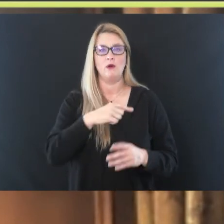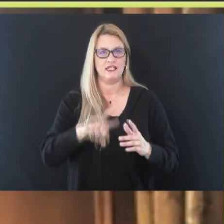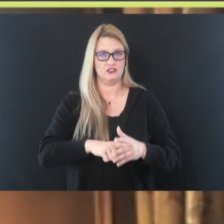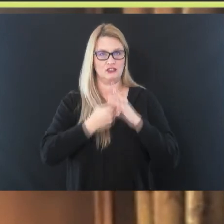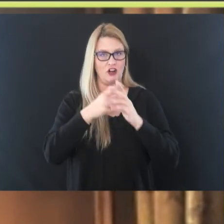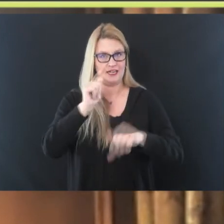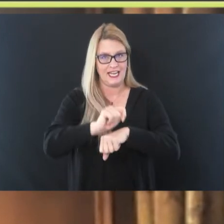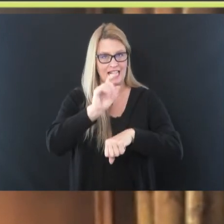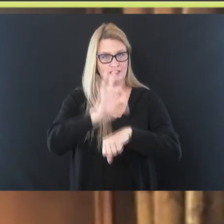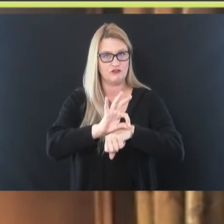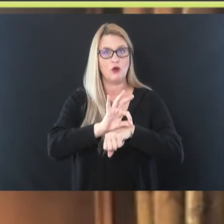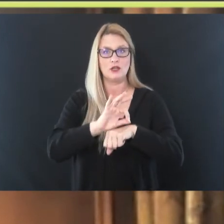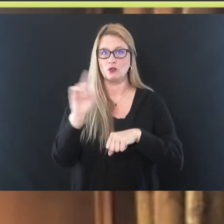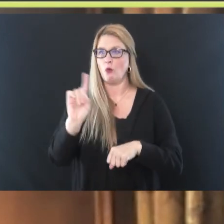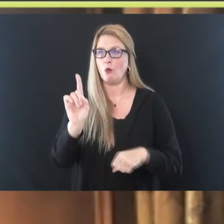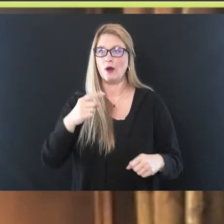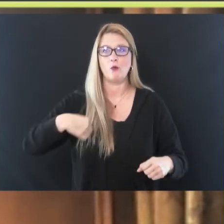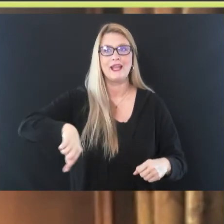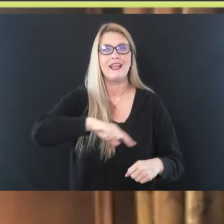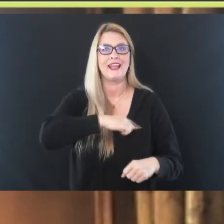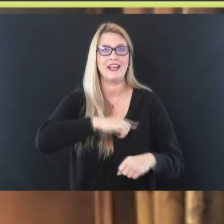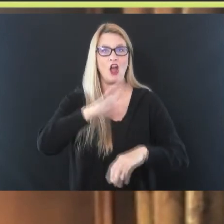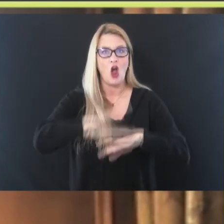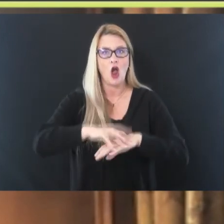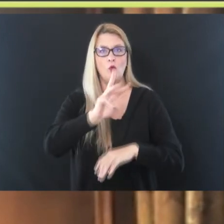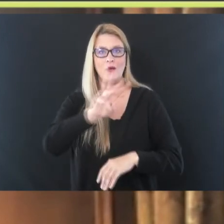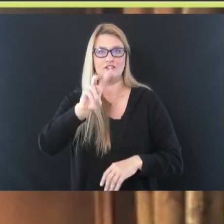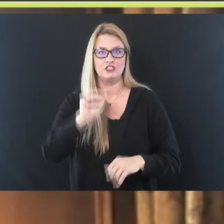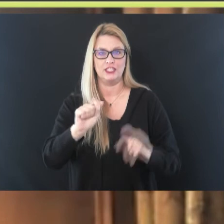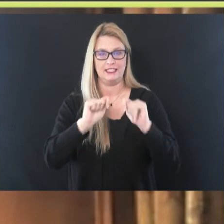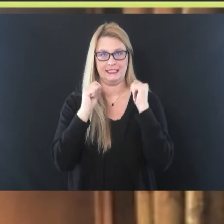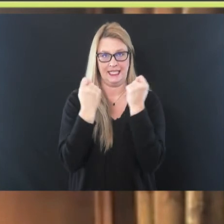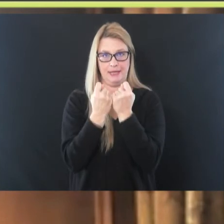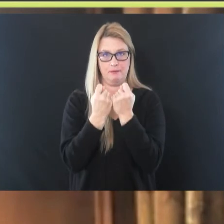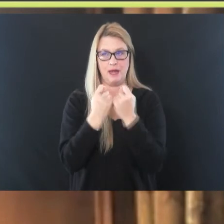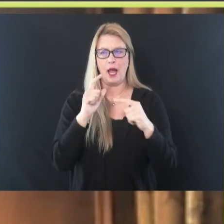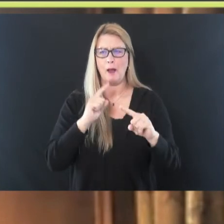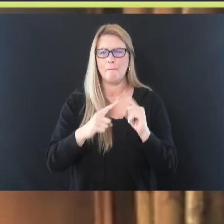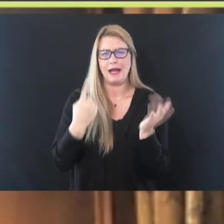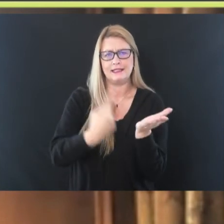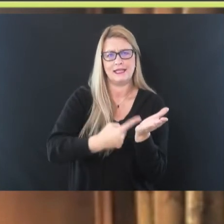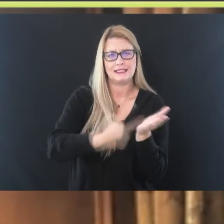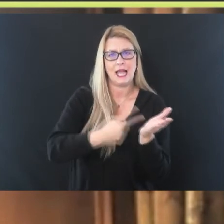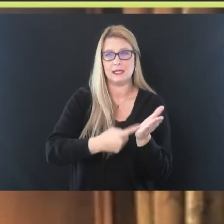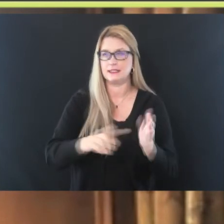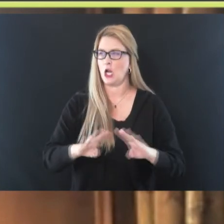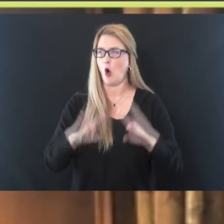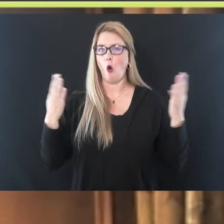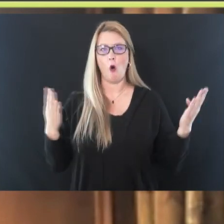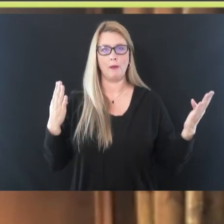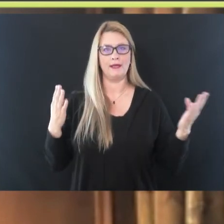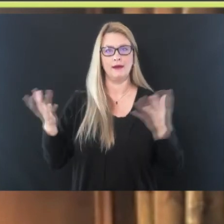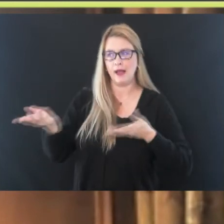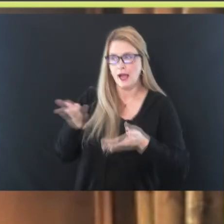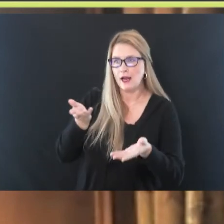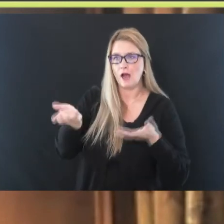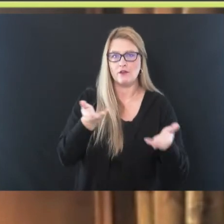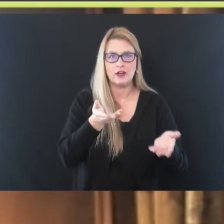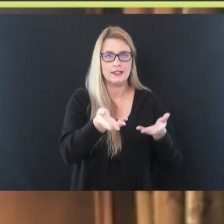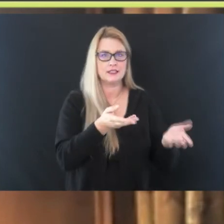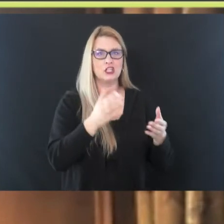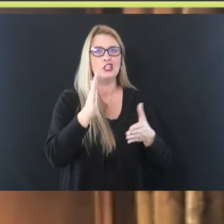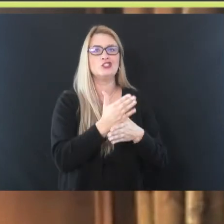teams idea, where everybody's on the West Virginia team, but we're talking openly and we're sharing information from around the world, around